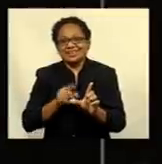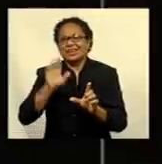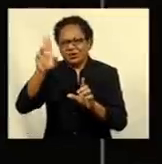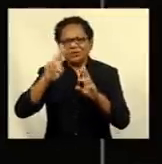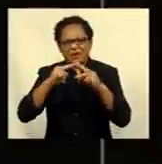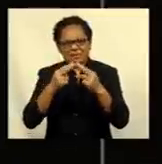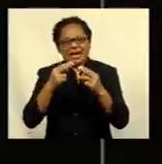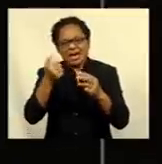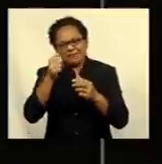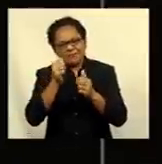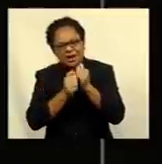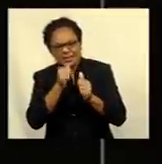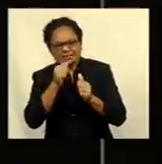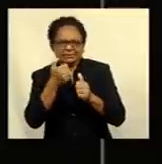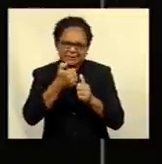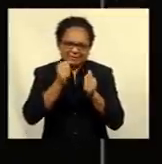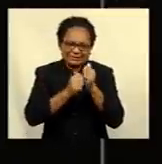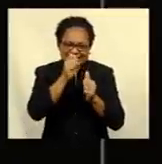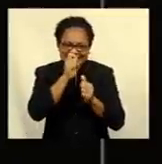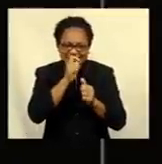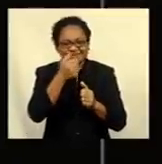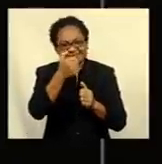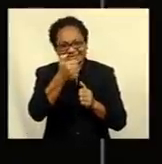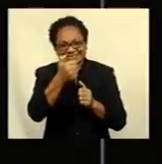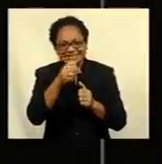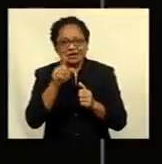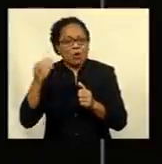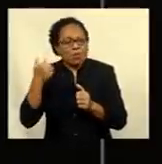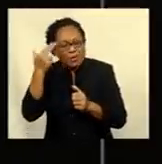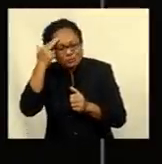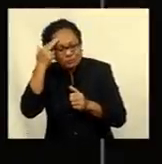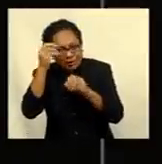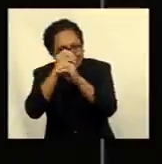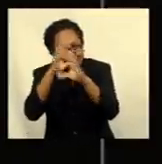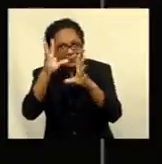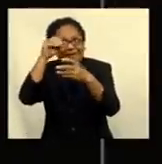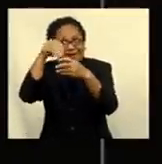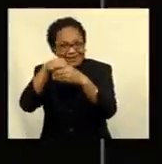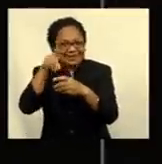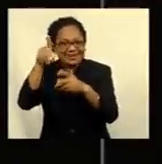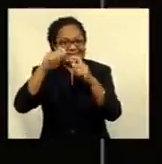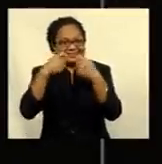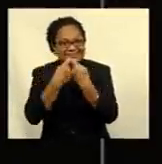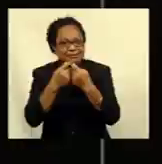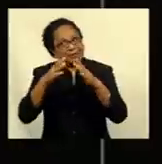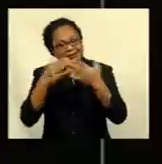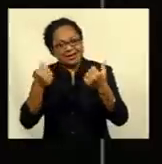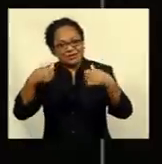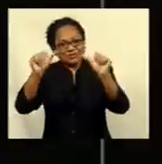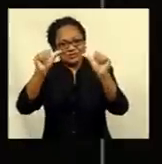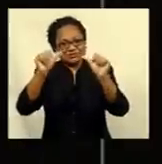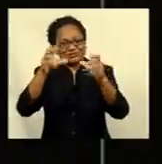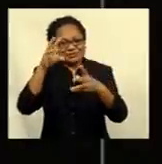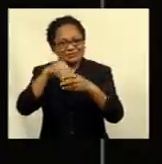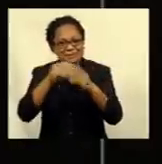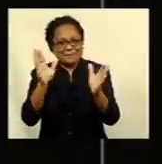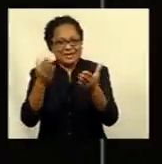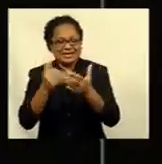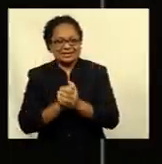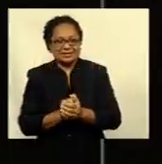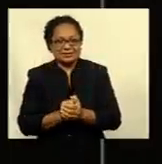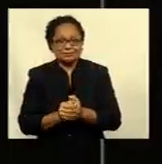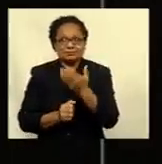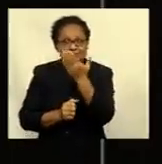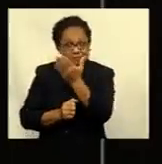dreamt of playing with Jerry Tuwai and Semirandrandra, and it didn't take him long to achieve those dreams. Waningolo started as a soccer